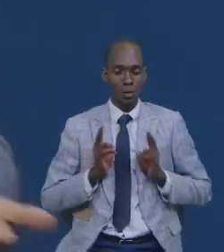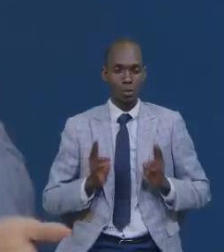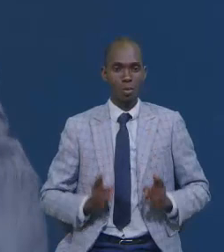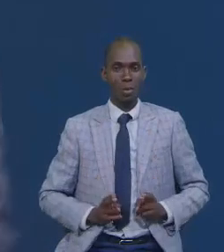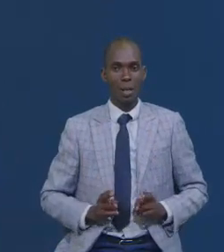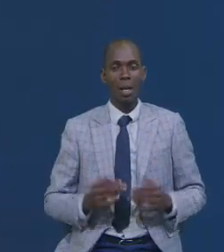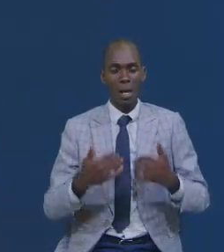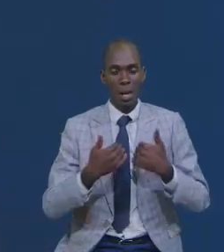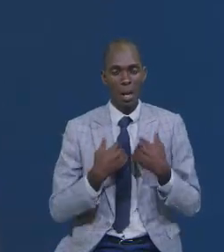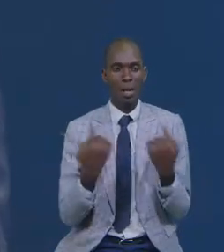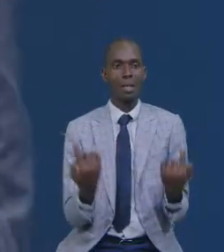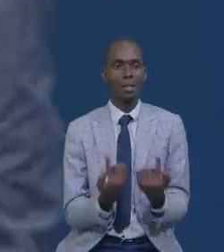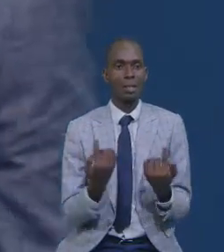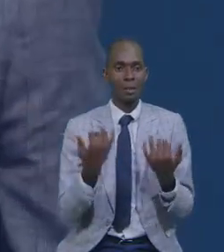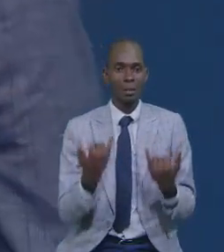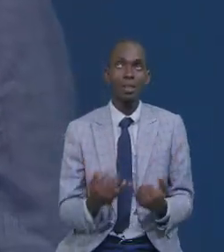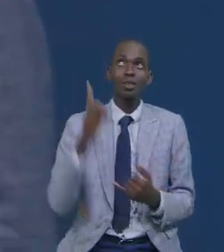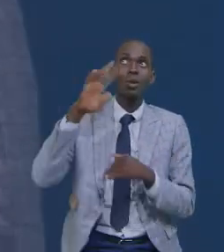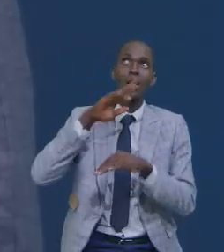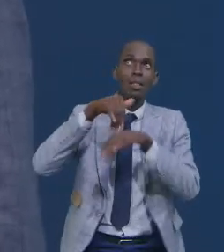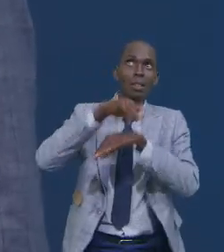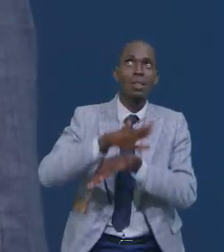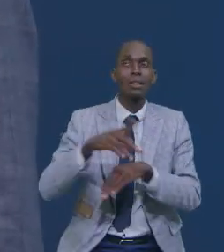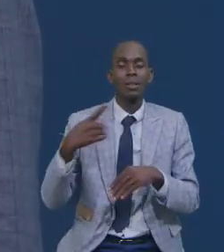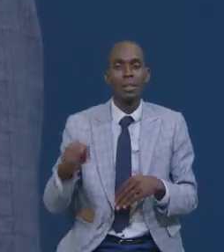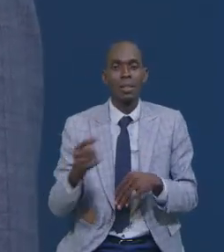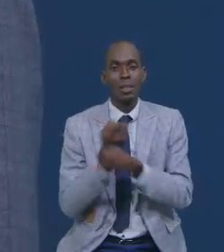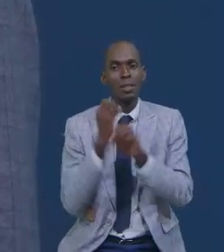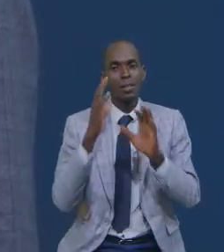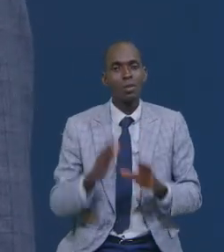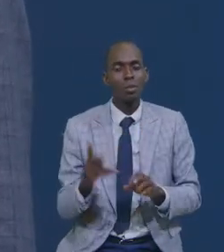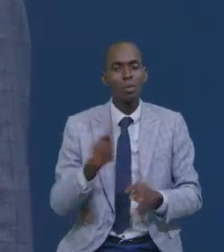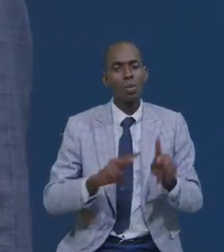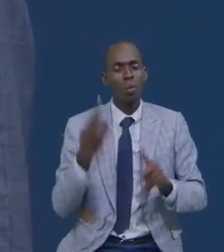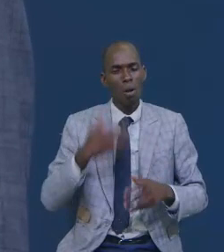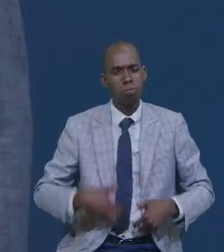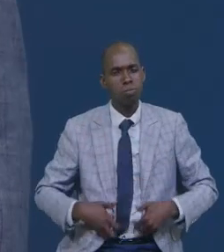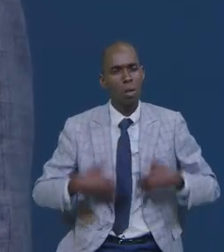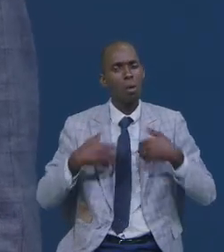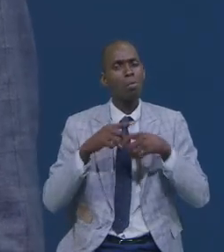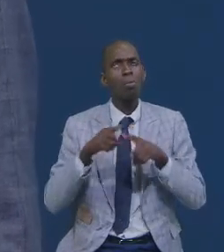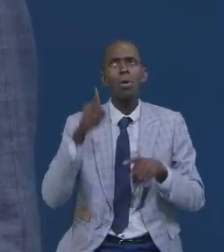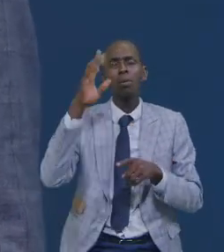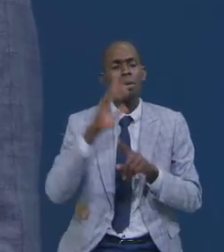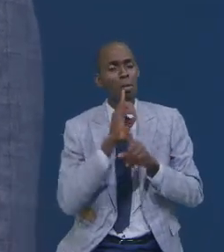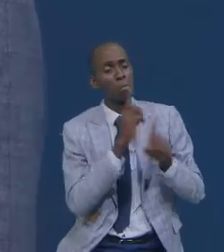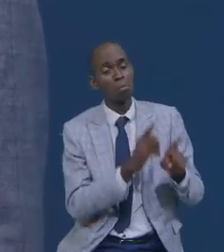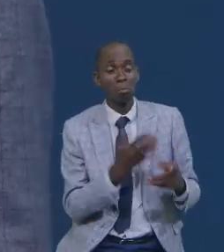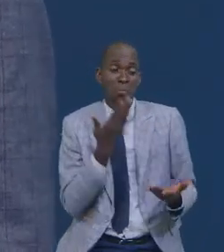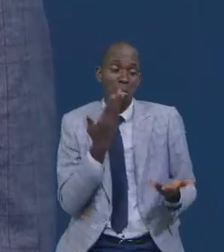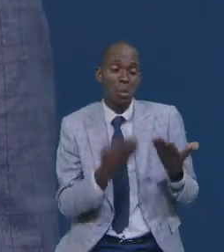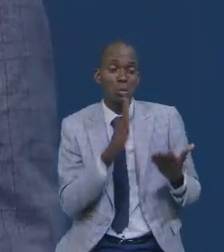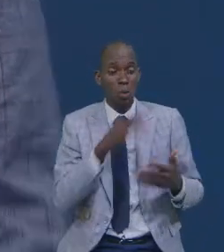are sending a savior. Therefore they were raging. But God said, whether you rage or